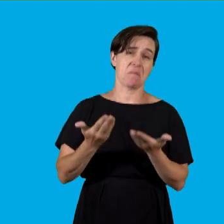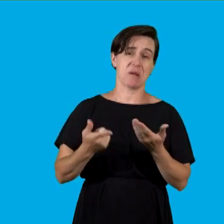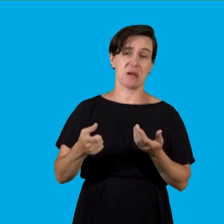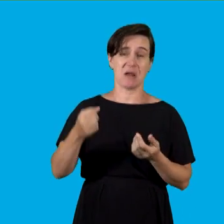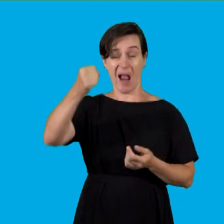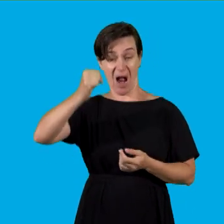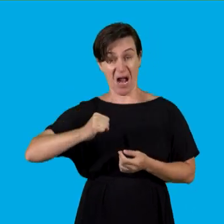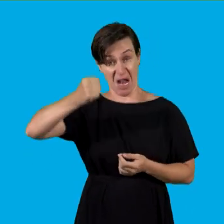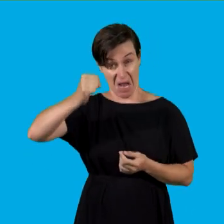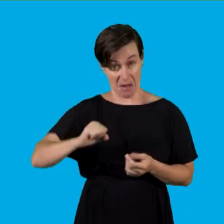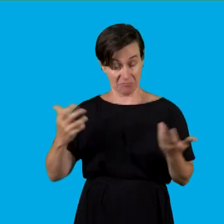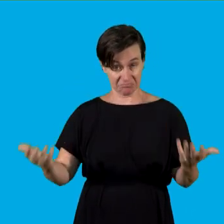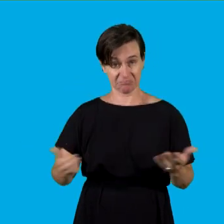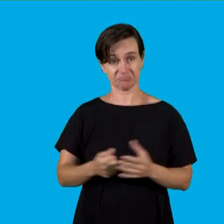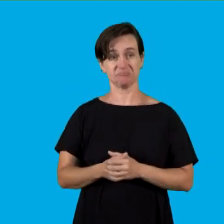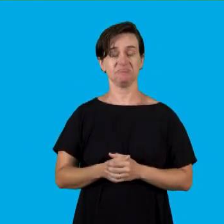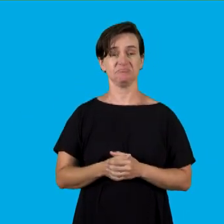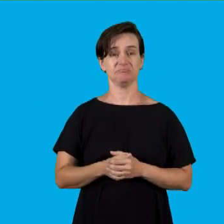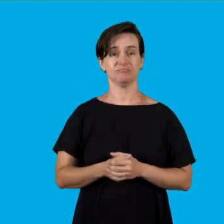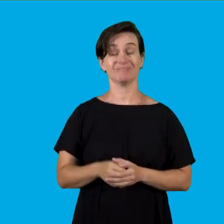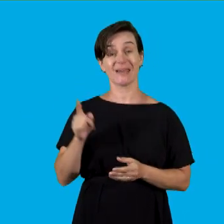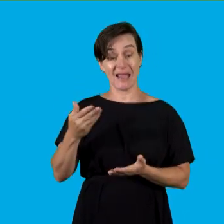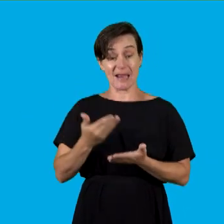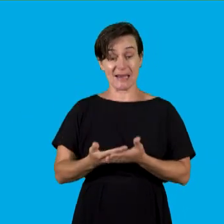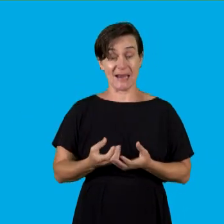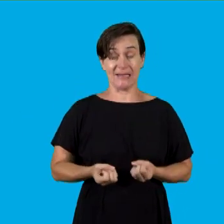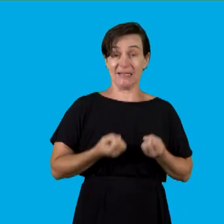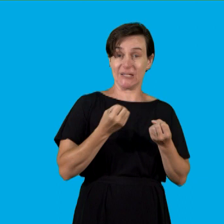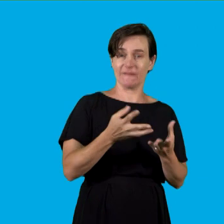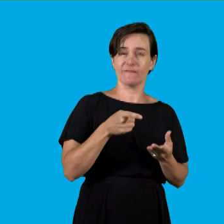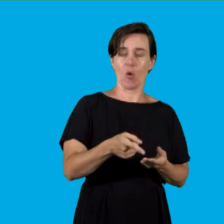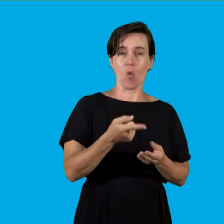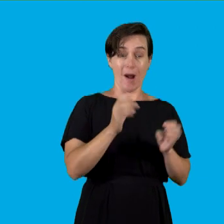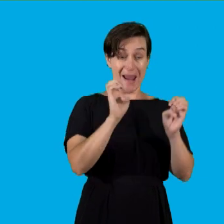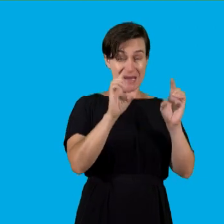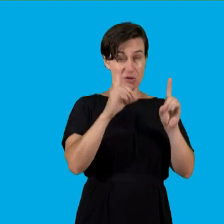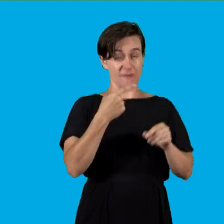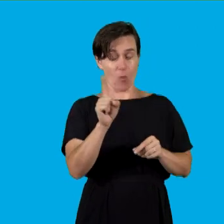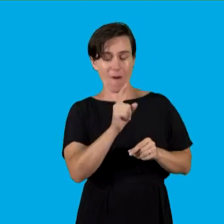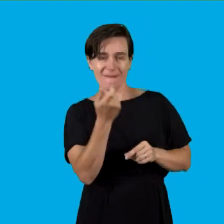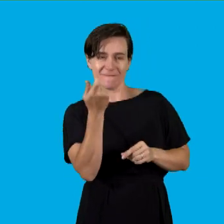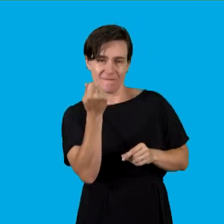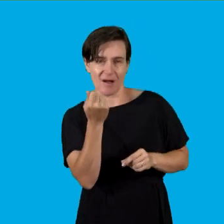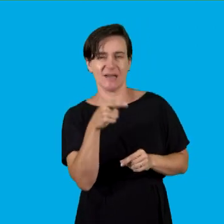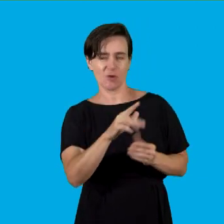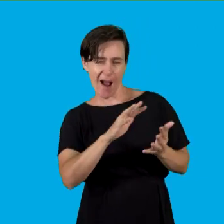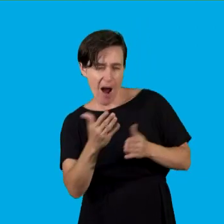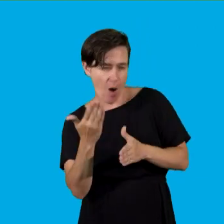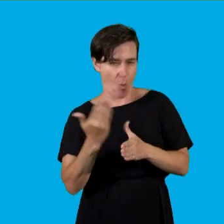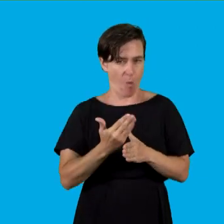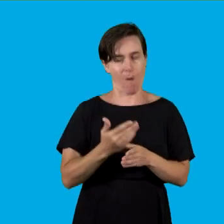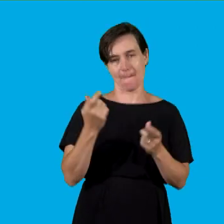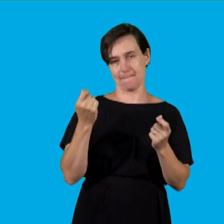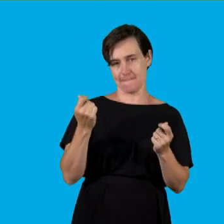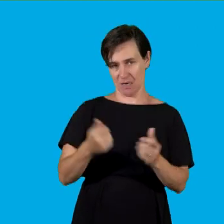socio-economic issues. Now we are looking at gambling. Offer financial literacy education. So in order to